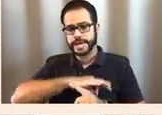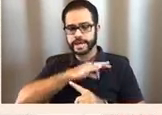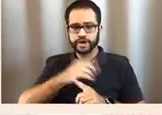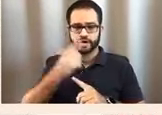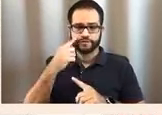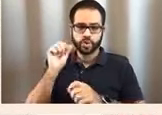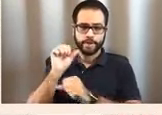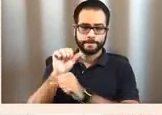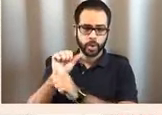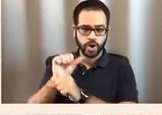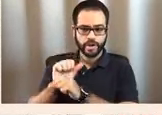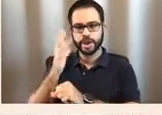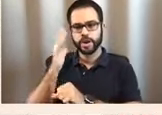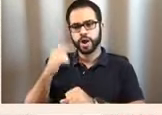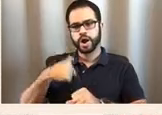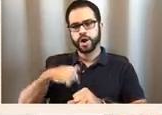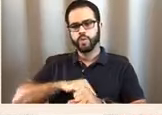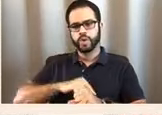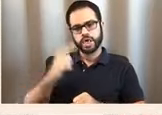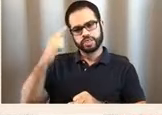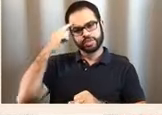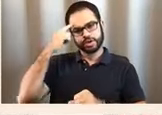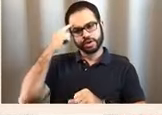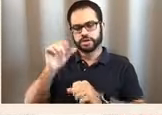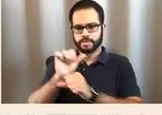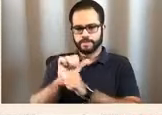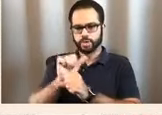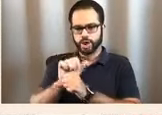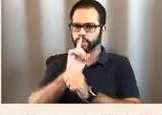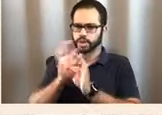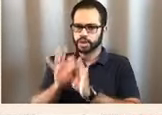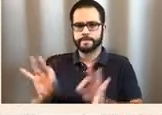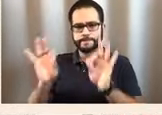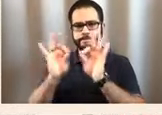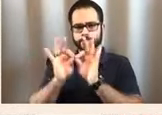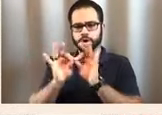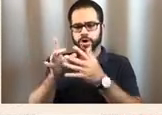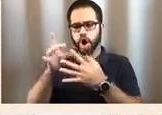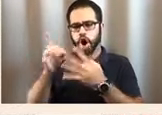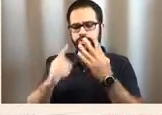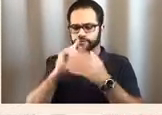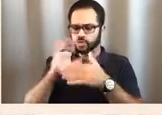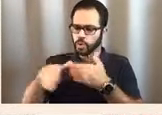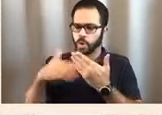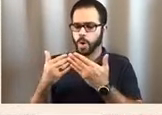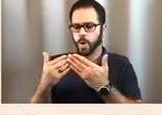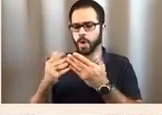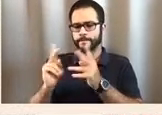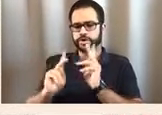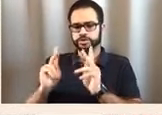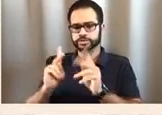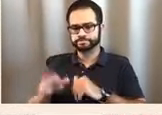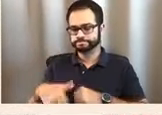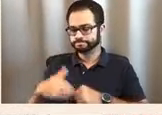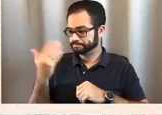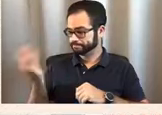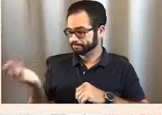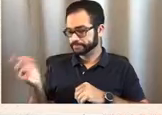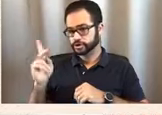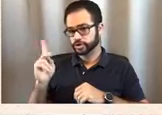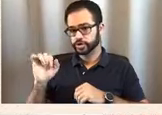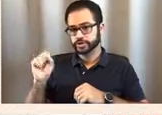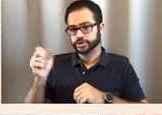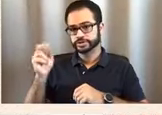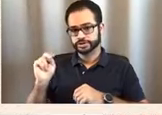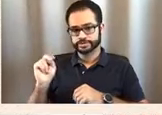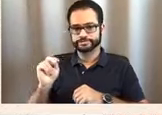feel employment is an important option for all individuals. Kirsten? Thank you. This is Kirsten with